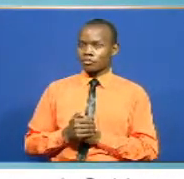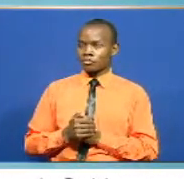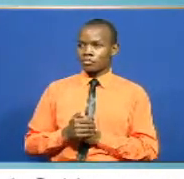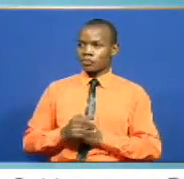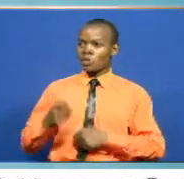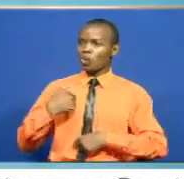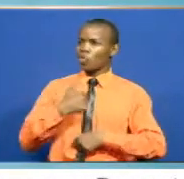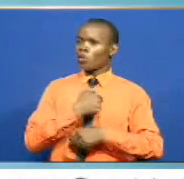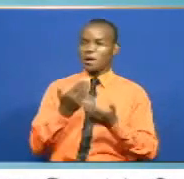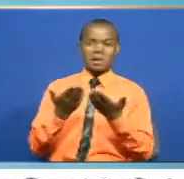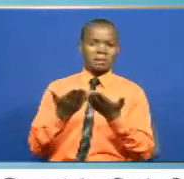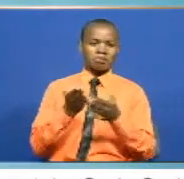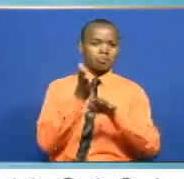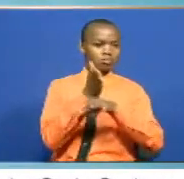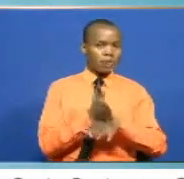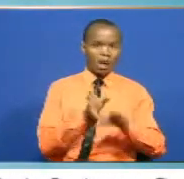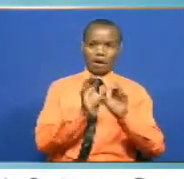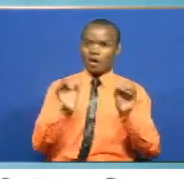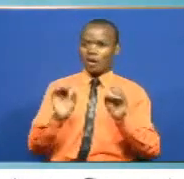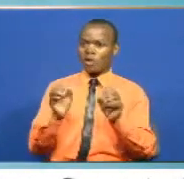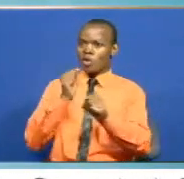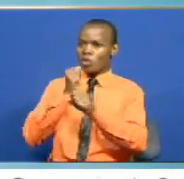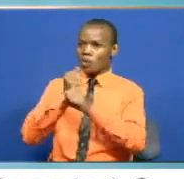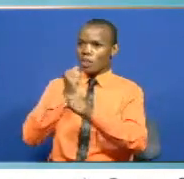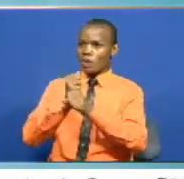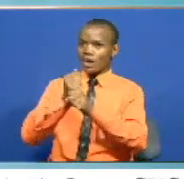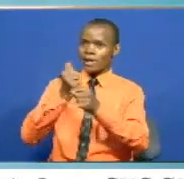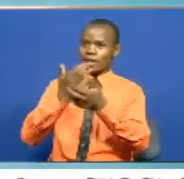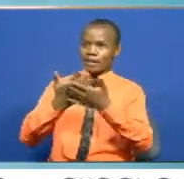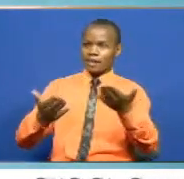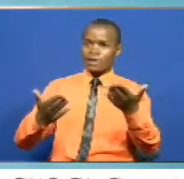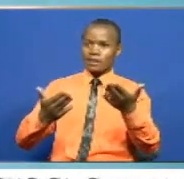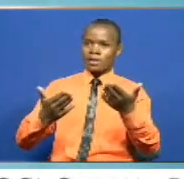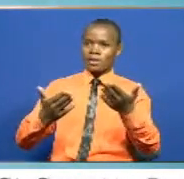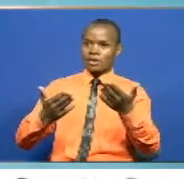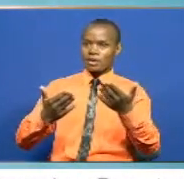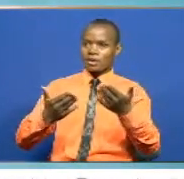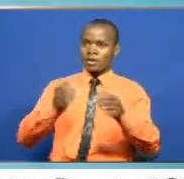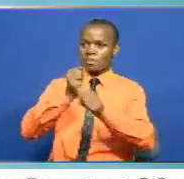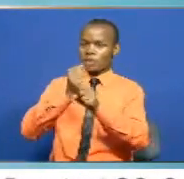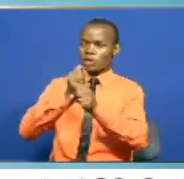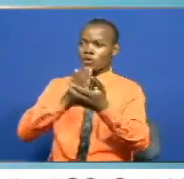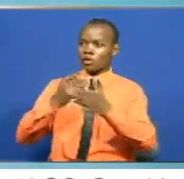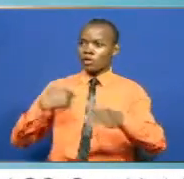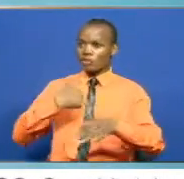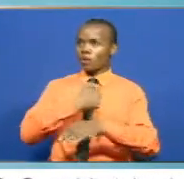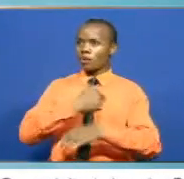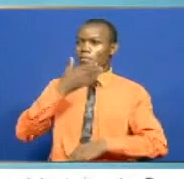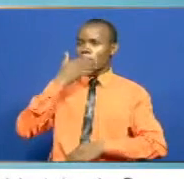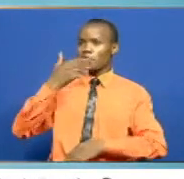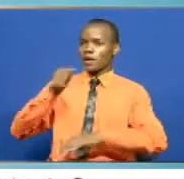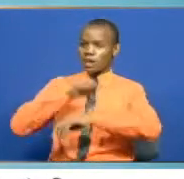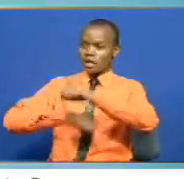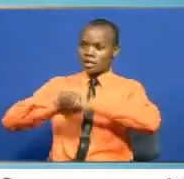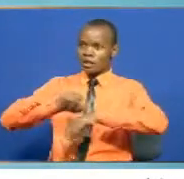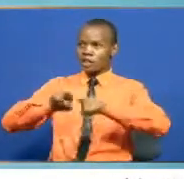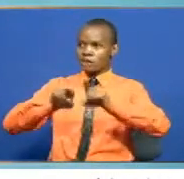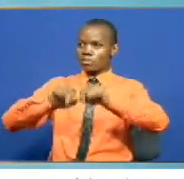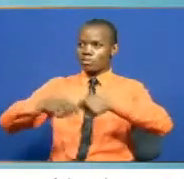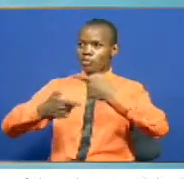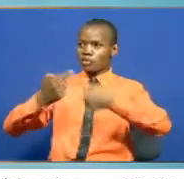the job. We are doing everything possible to make sure that we look better, we do better, and we win for the